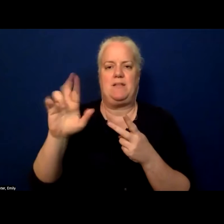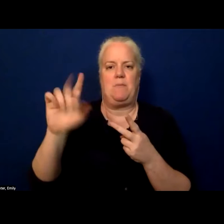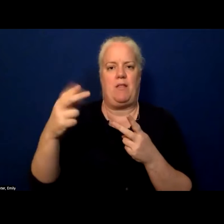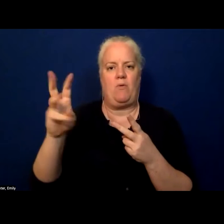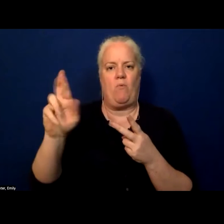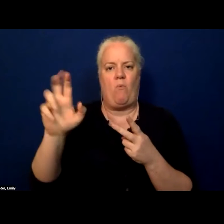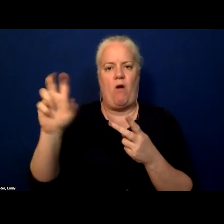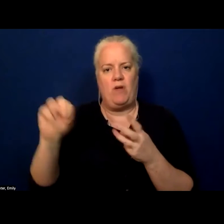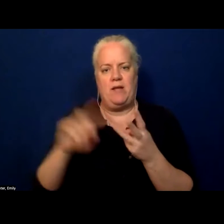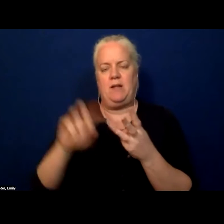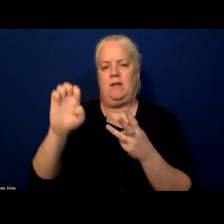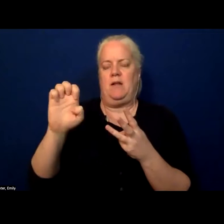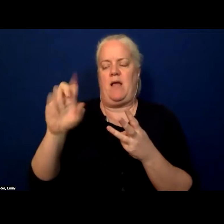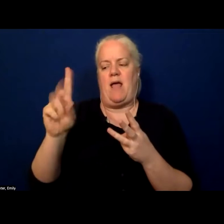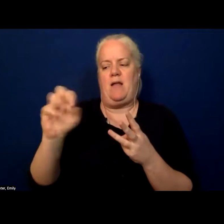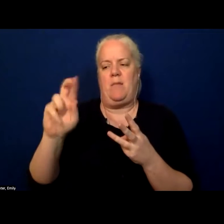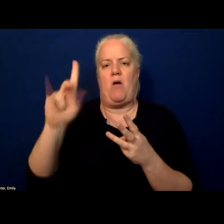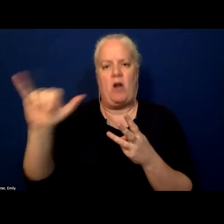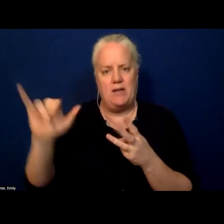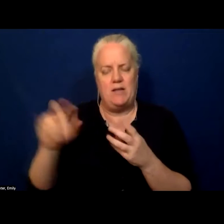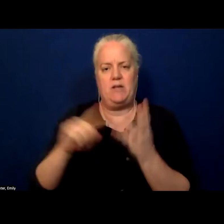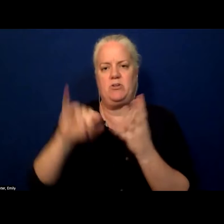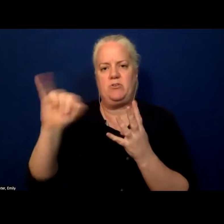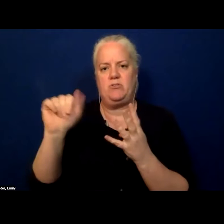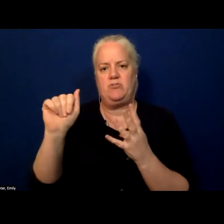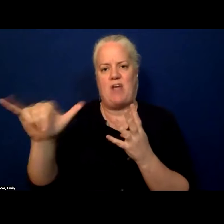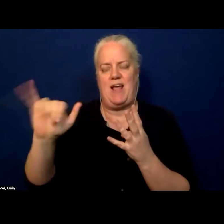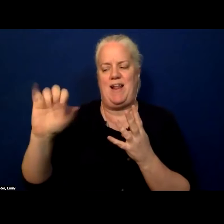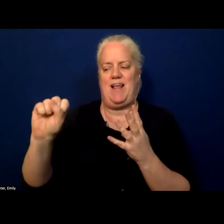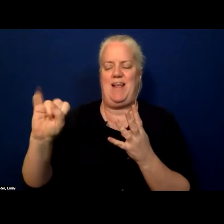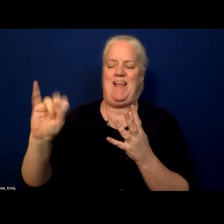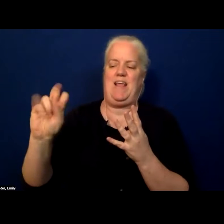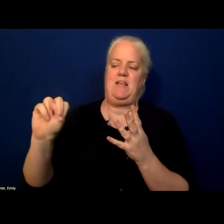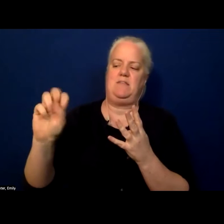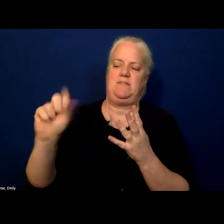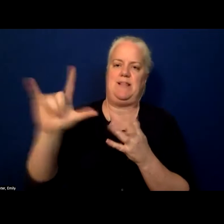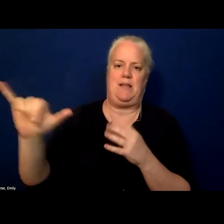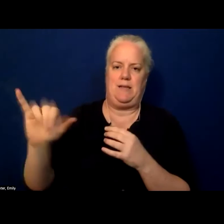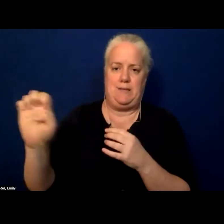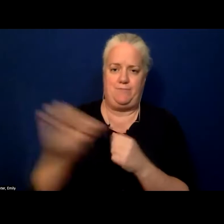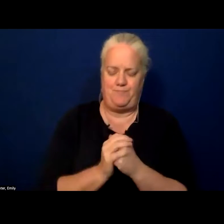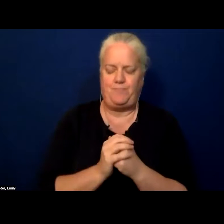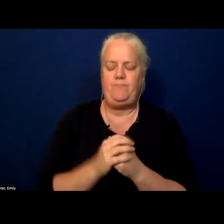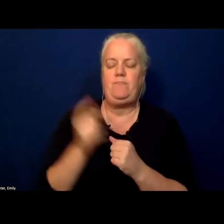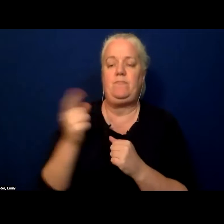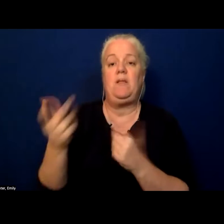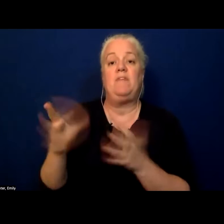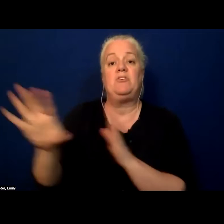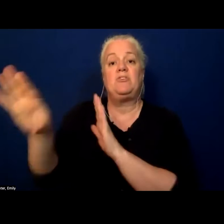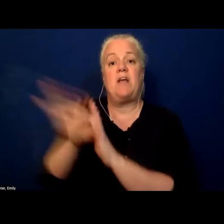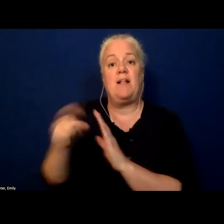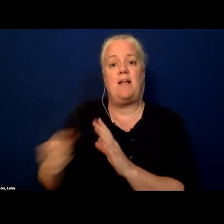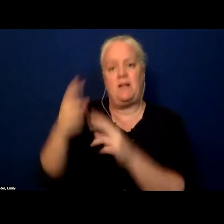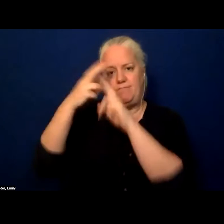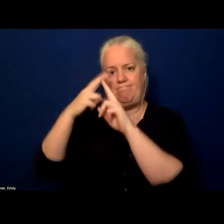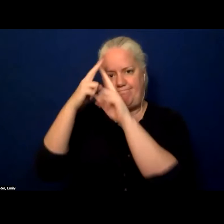Jay Inslee. A recognized national EJ leader, Anthony was selected as one of the grist.org 50